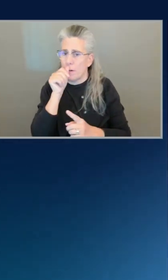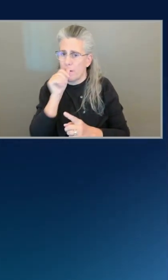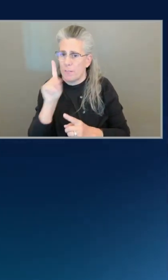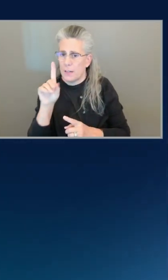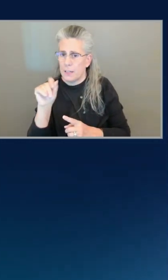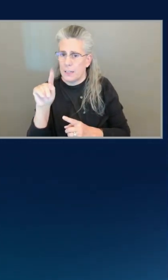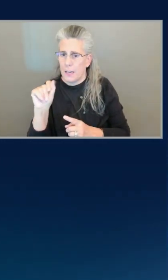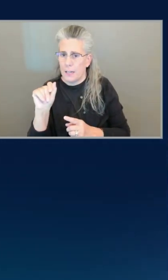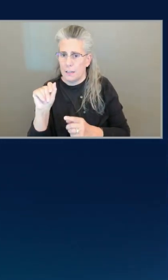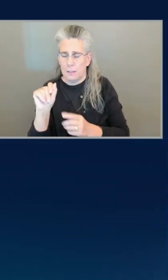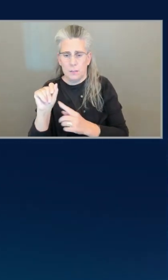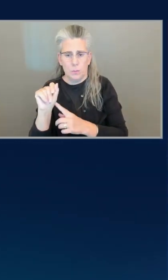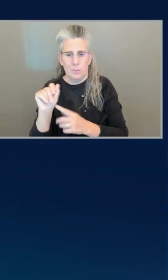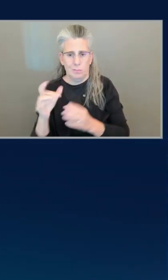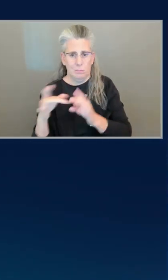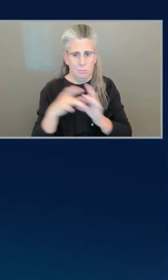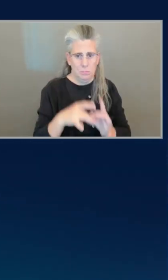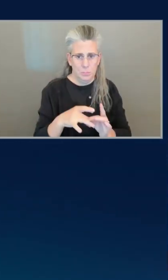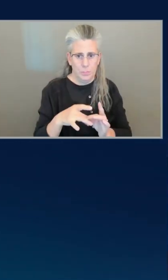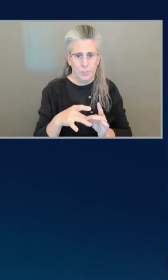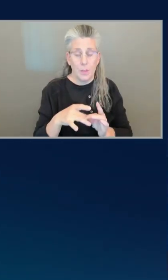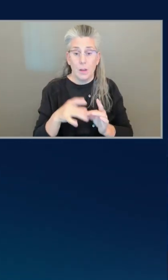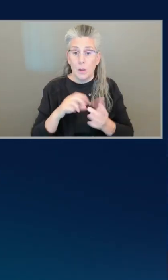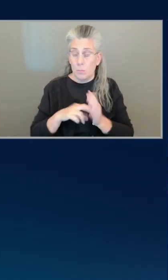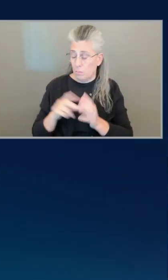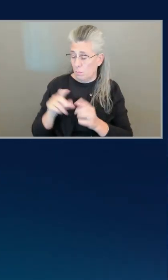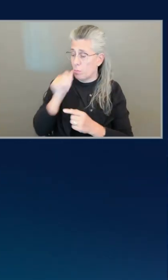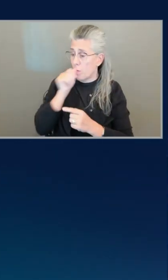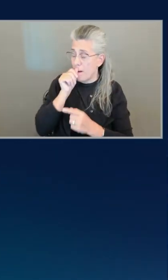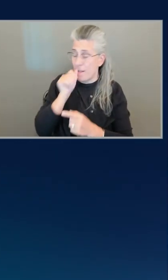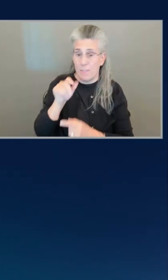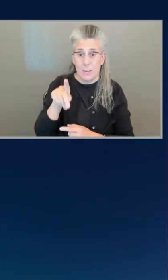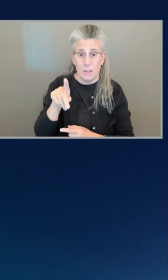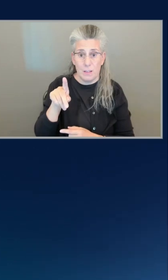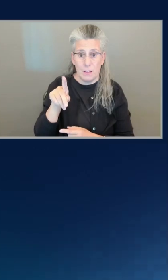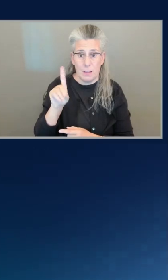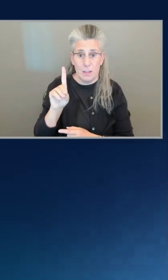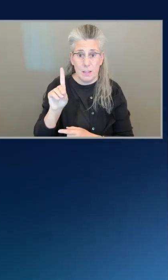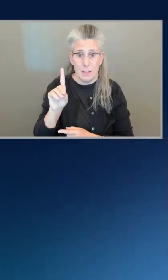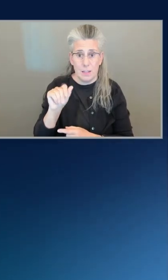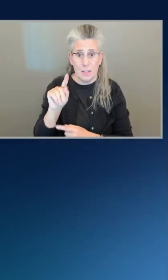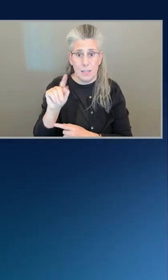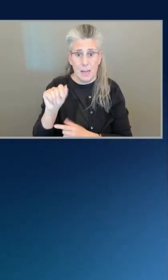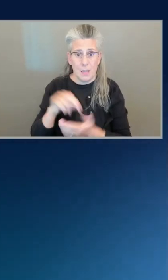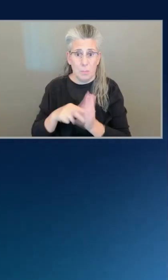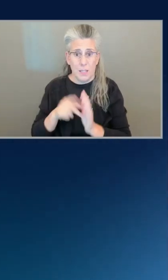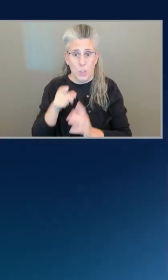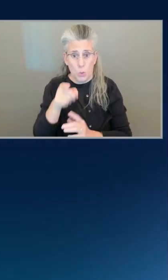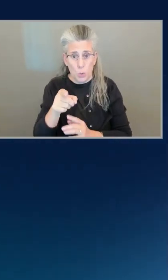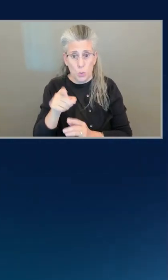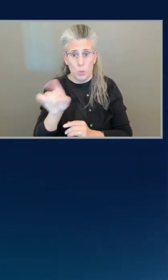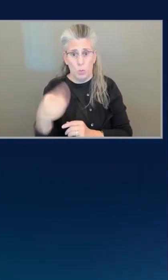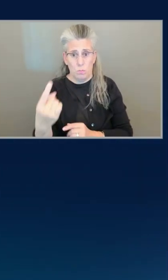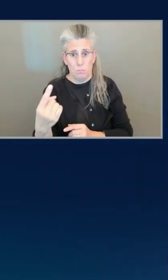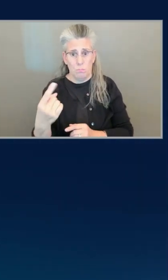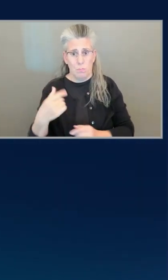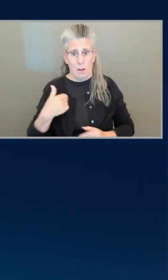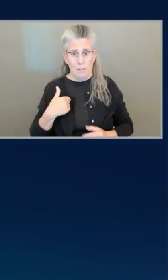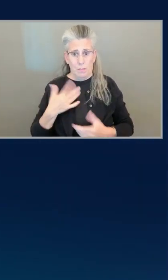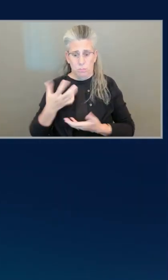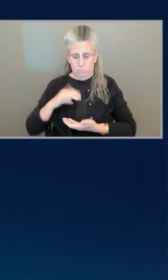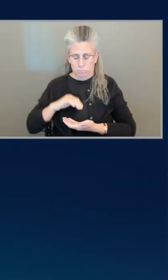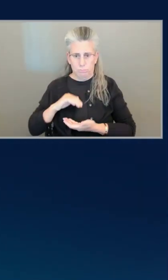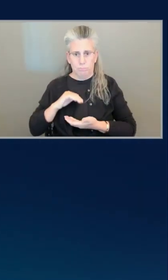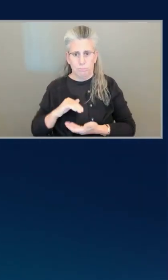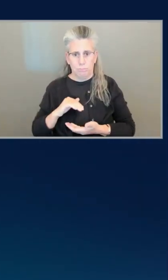data is, data that only you have, right? You're much more likely to take that data and invest in customization of Gen